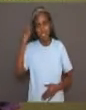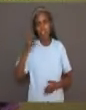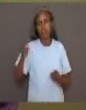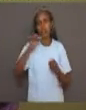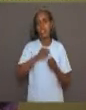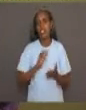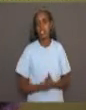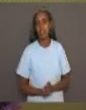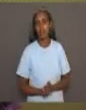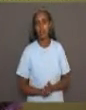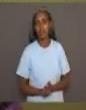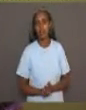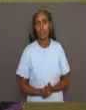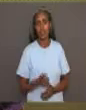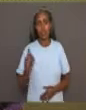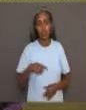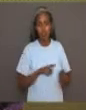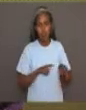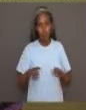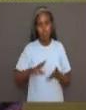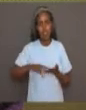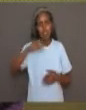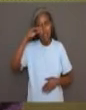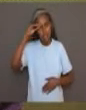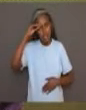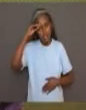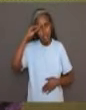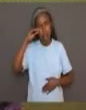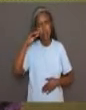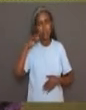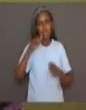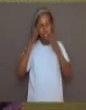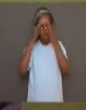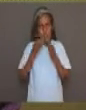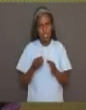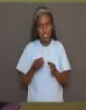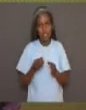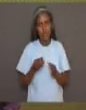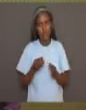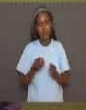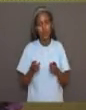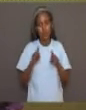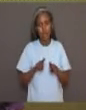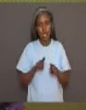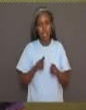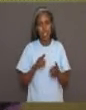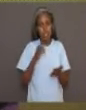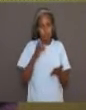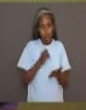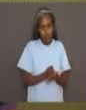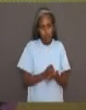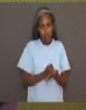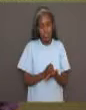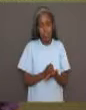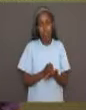further. We will also learn to discern when proof through